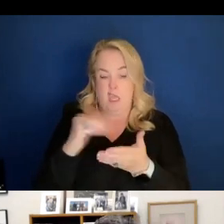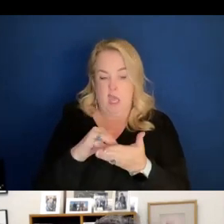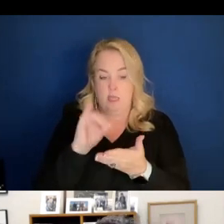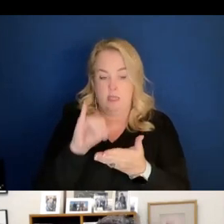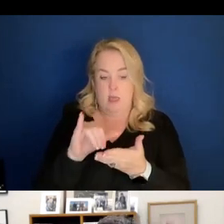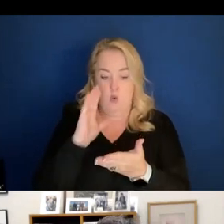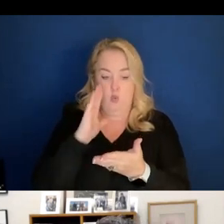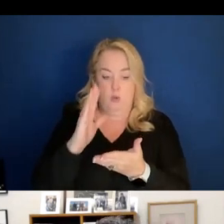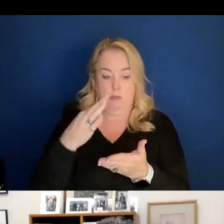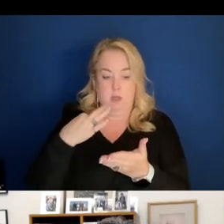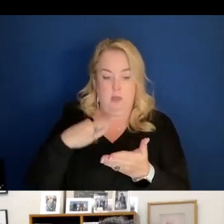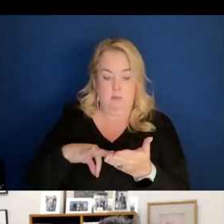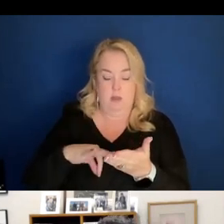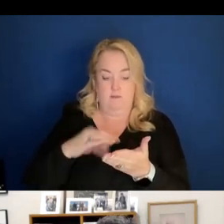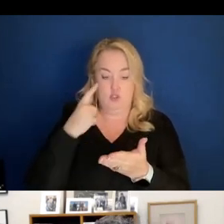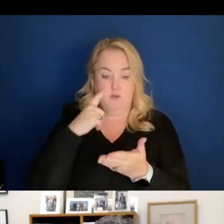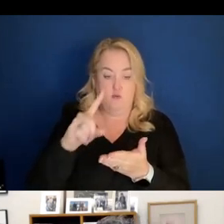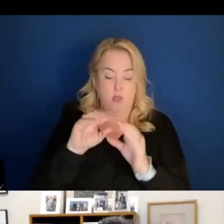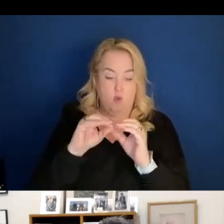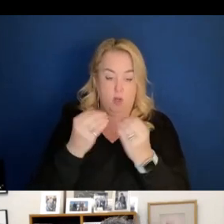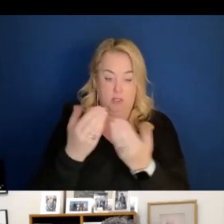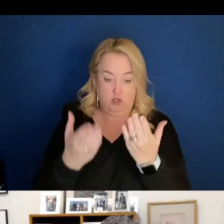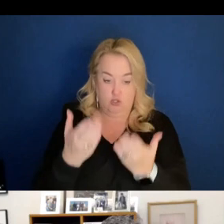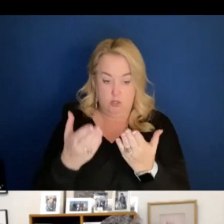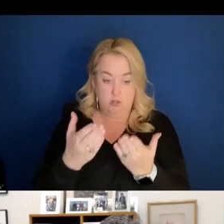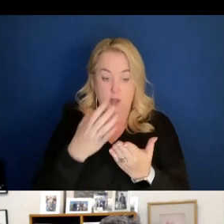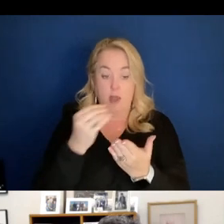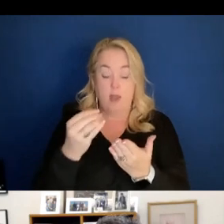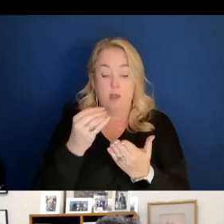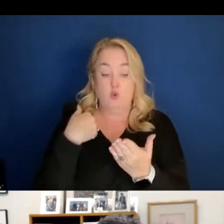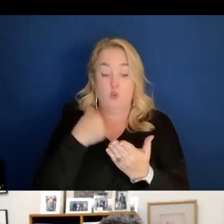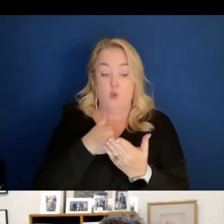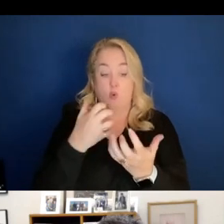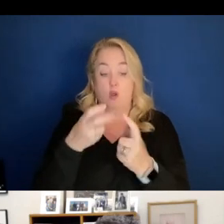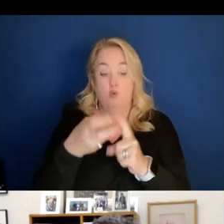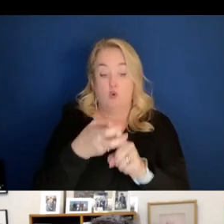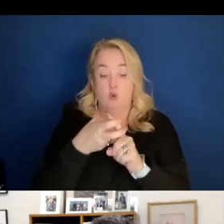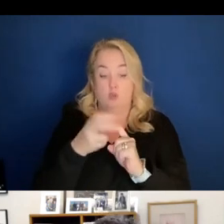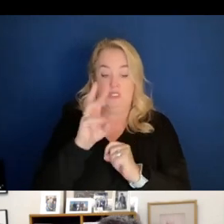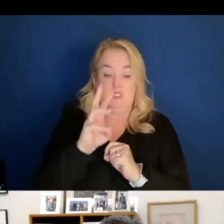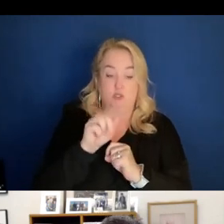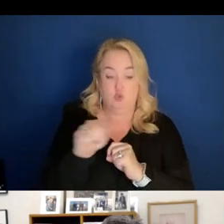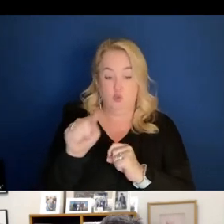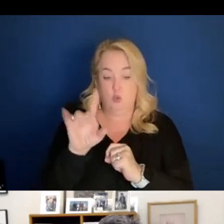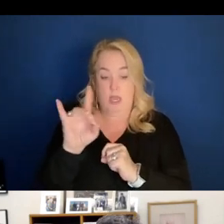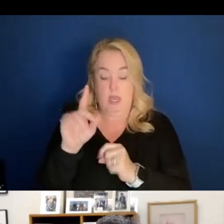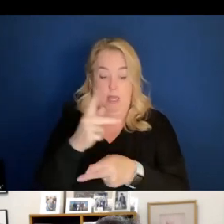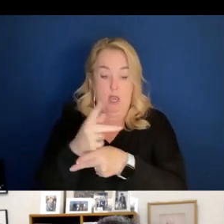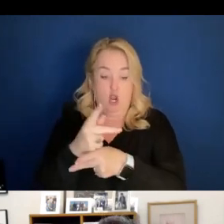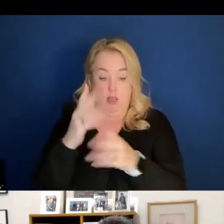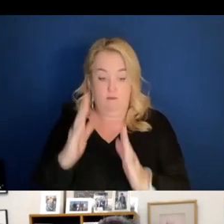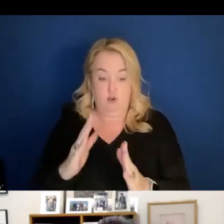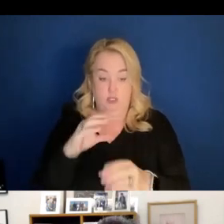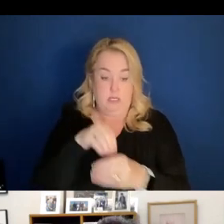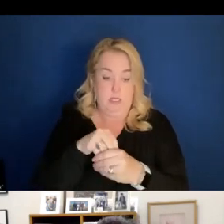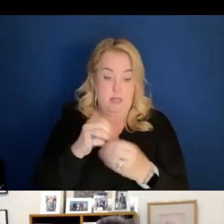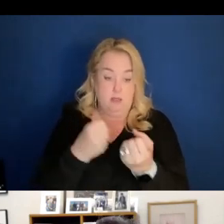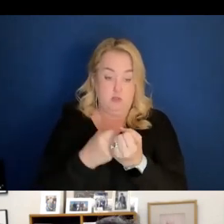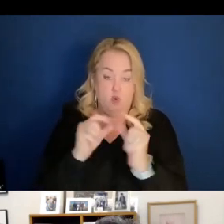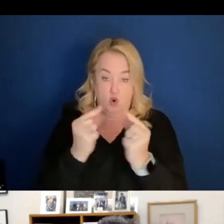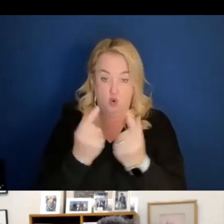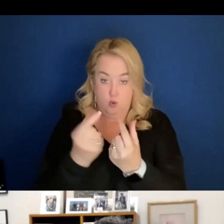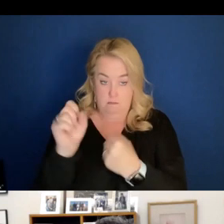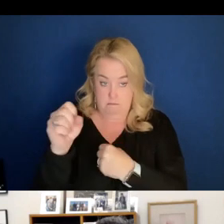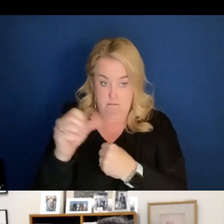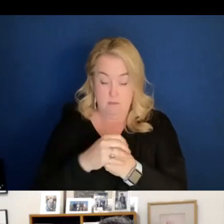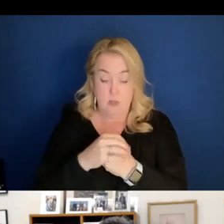might be useful for the organization as a whole. And ultimately, we want to try to recruit 6 to 8 caregivers into the support group. So